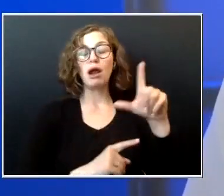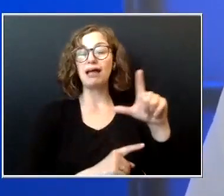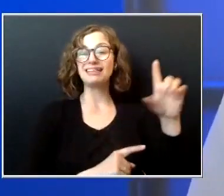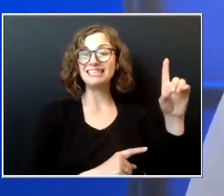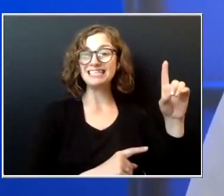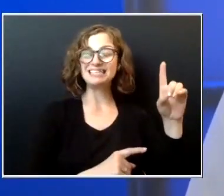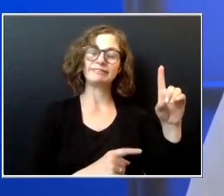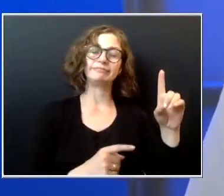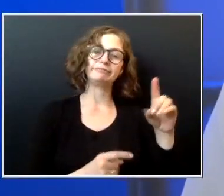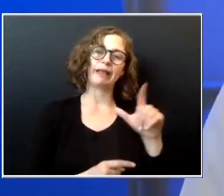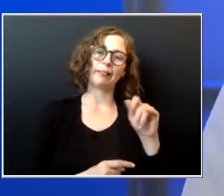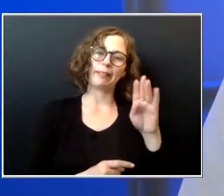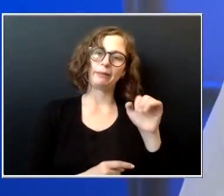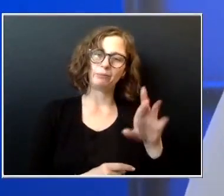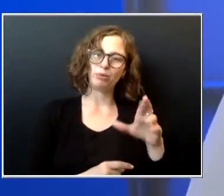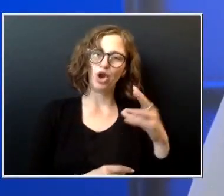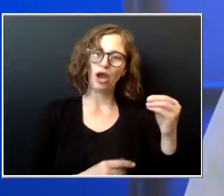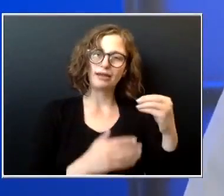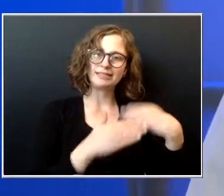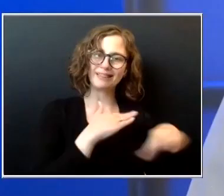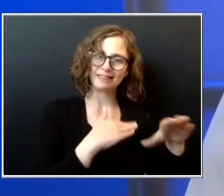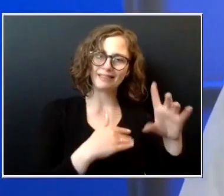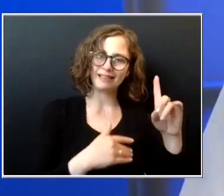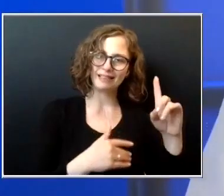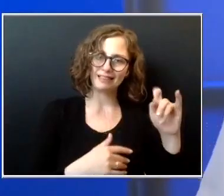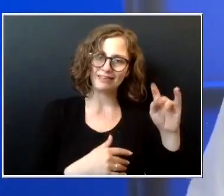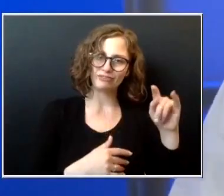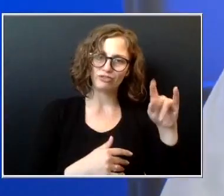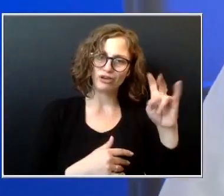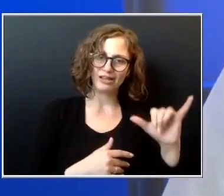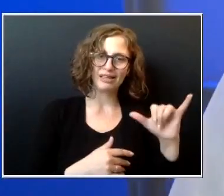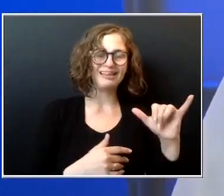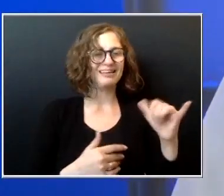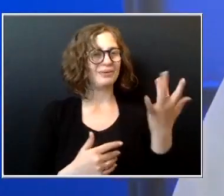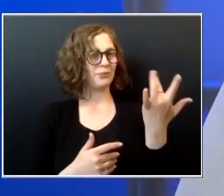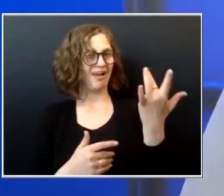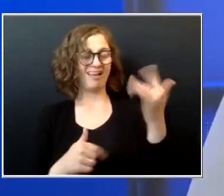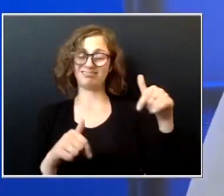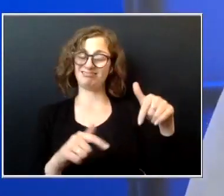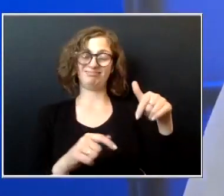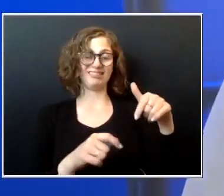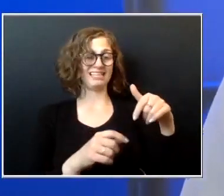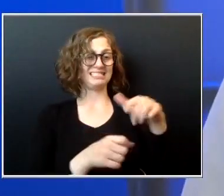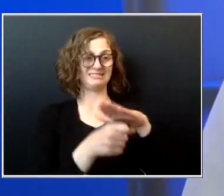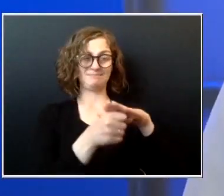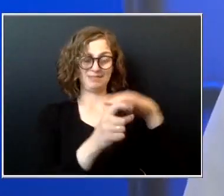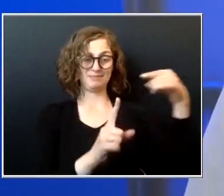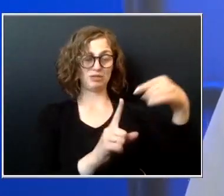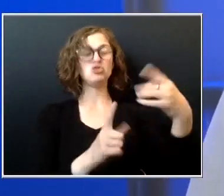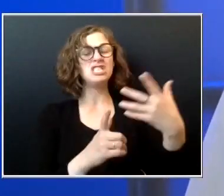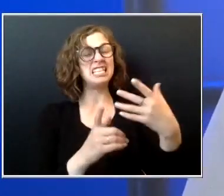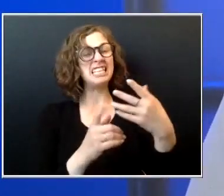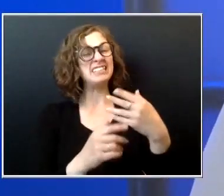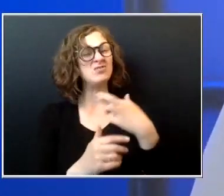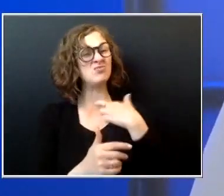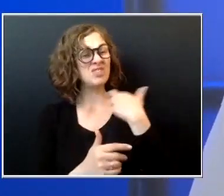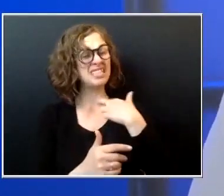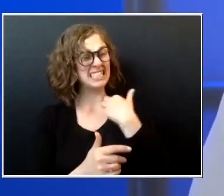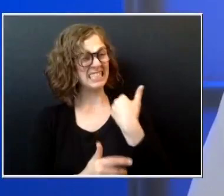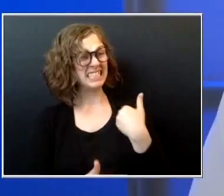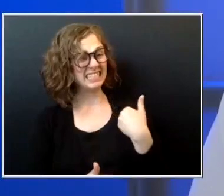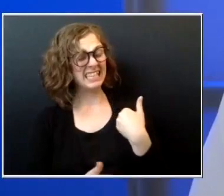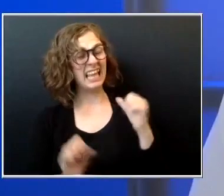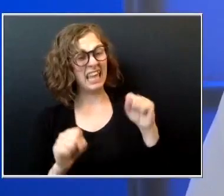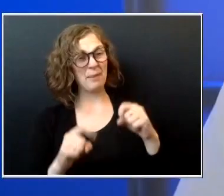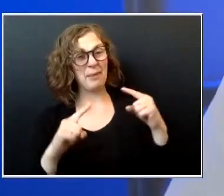risky. It's an understatement to say that, and there can be complications. And places aren't willing to take that